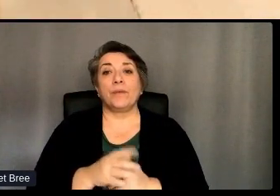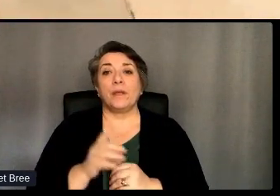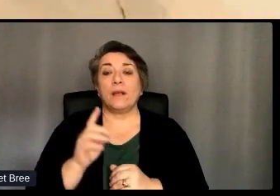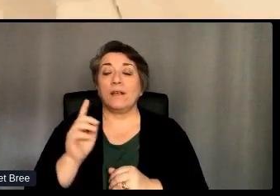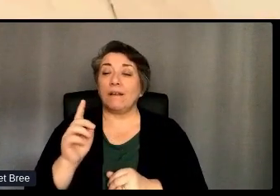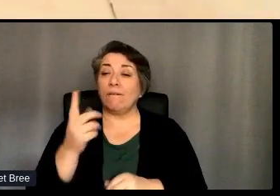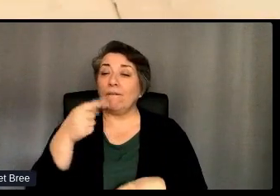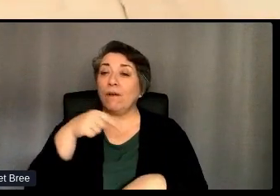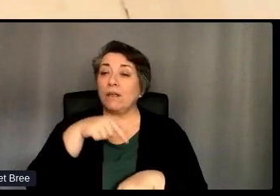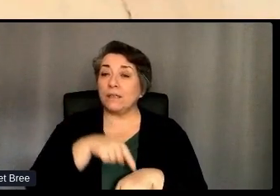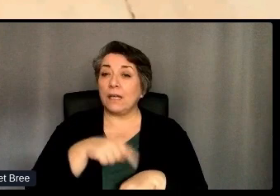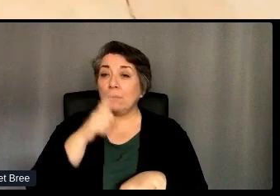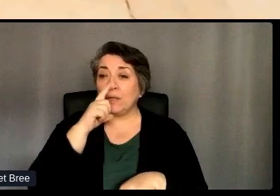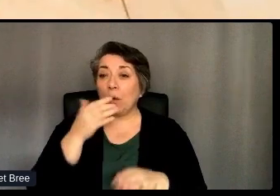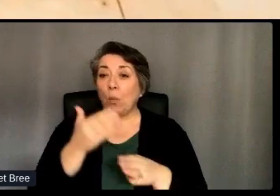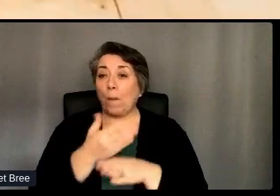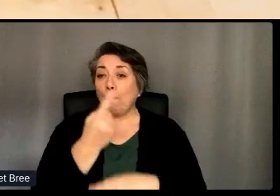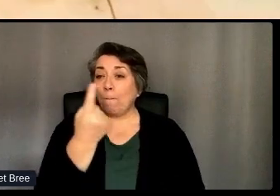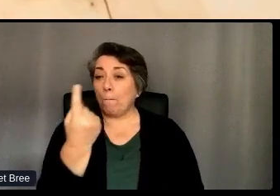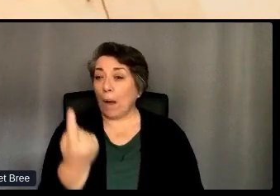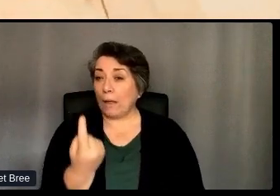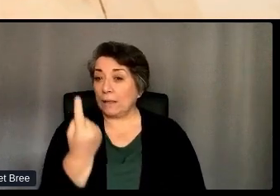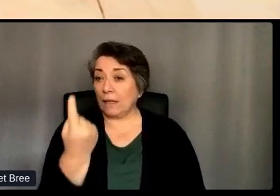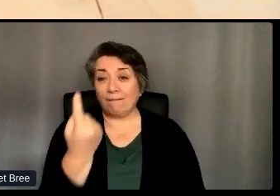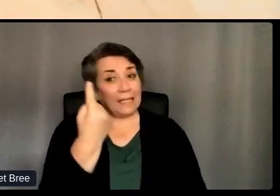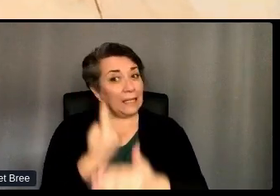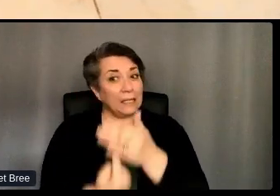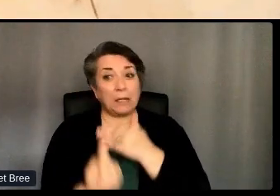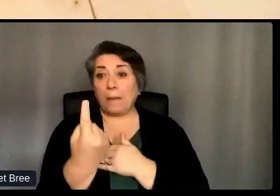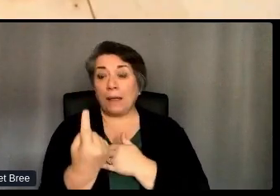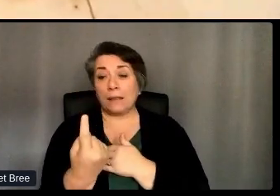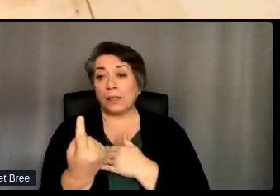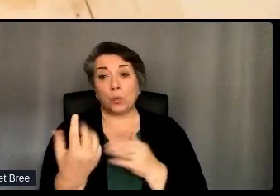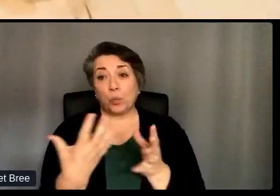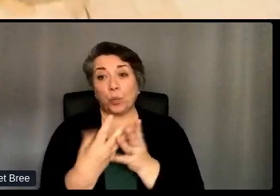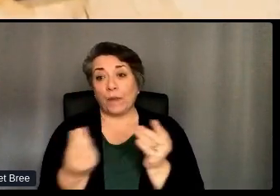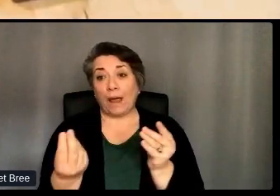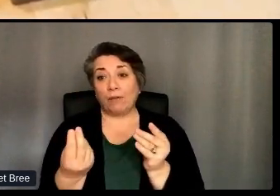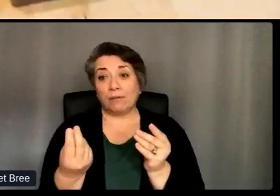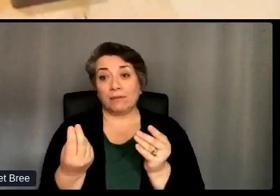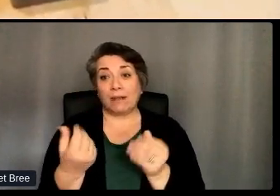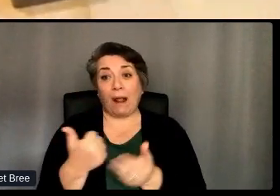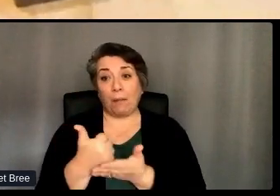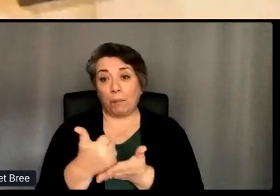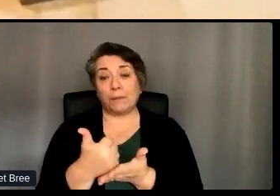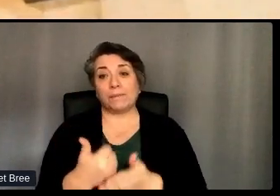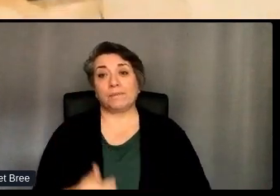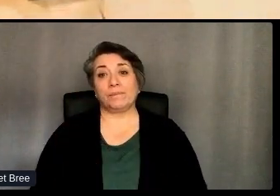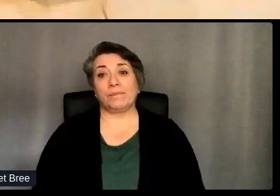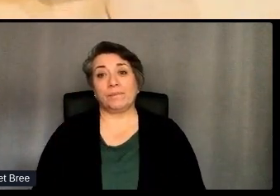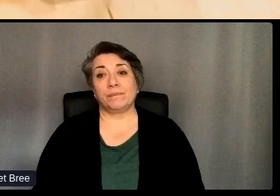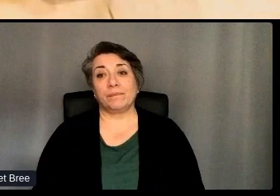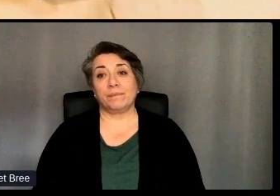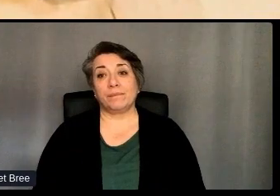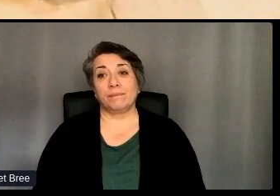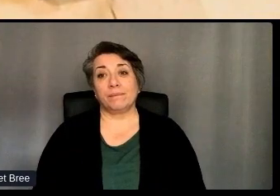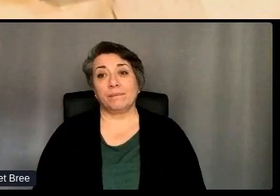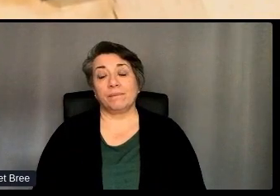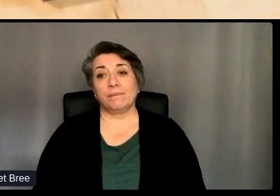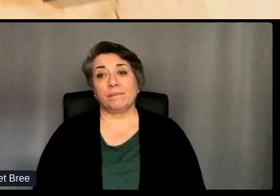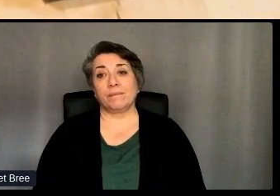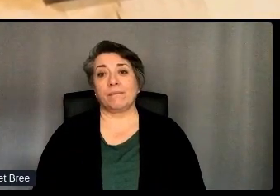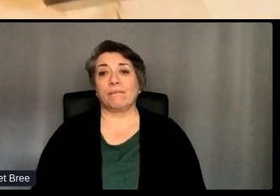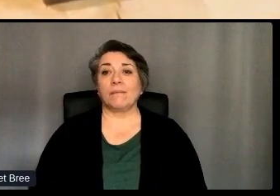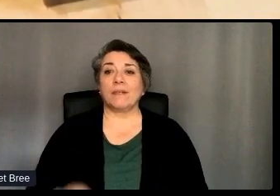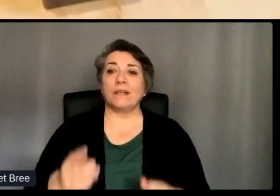work completely independently with a PC without any of our help. It's not just about her being able to work with a PC